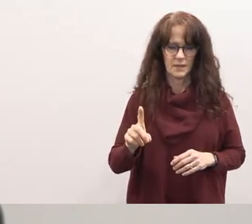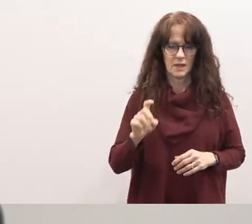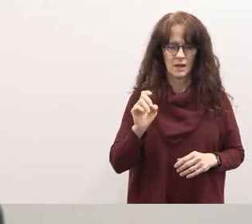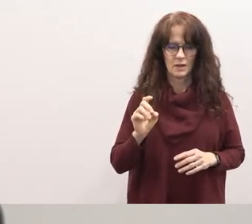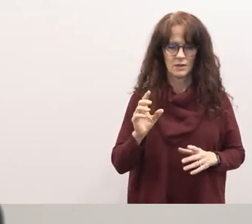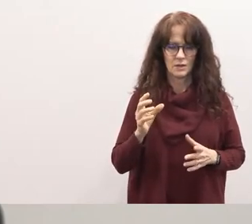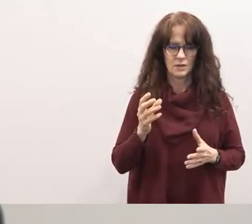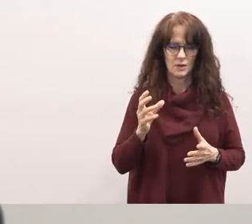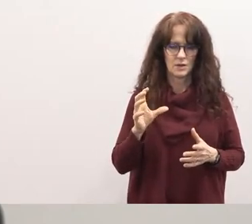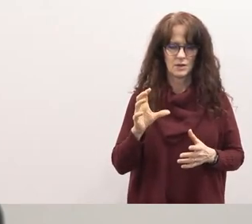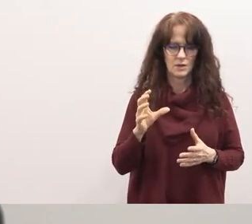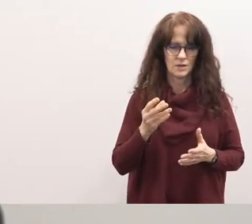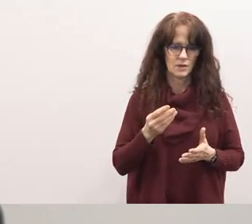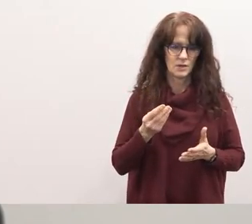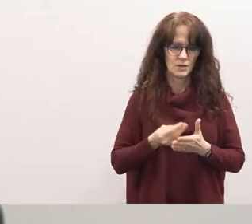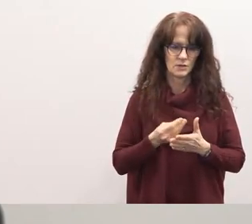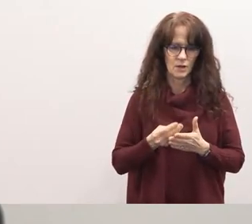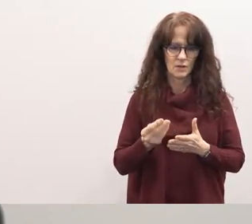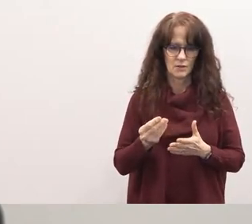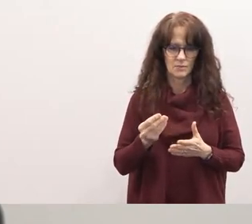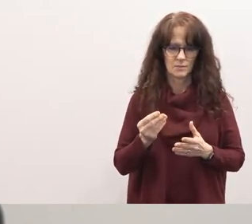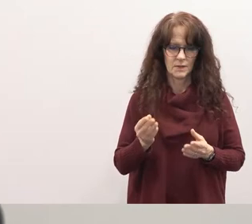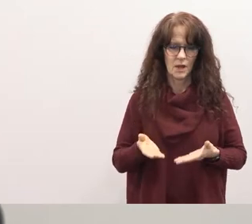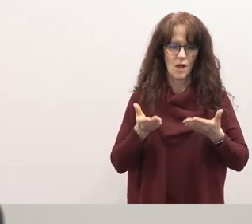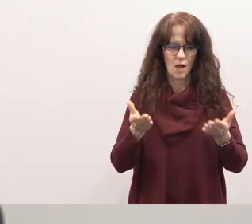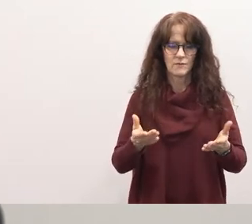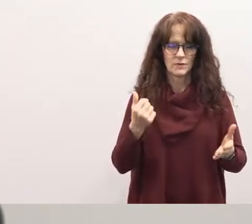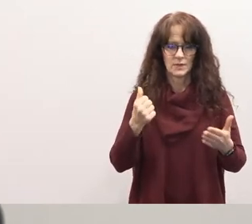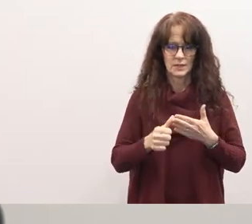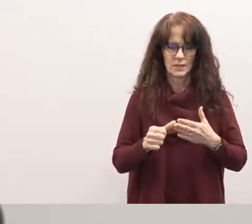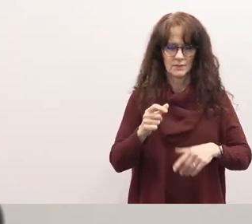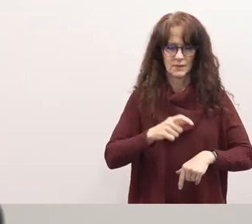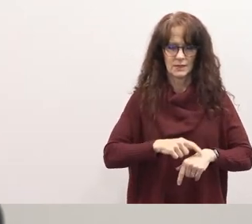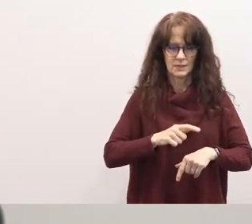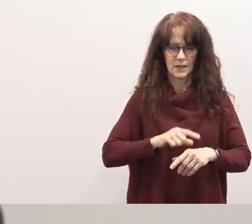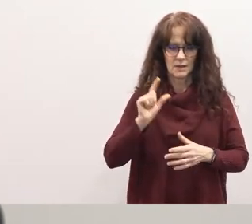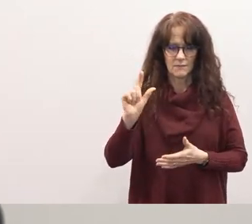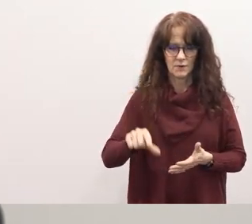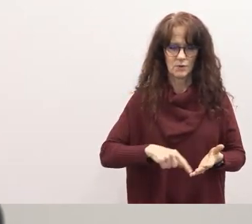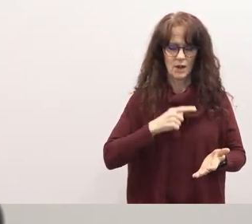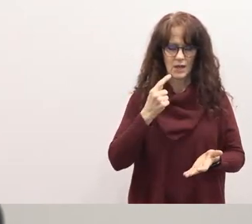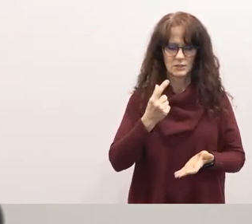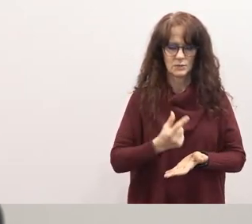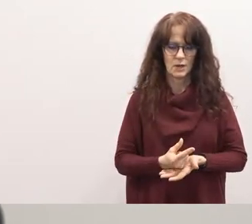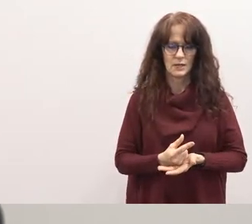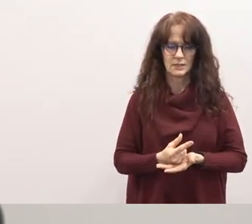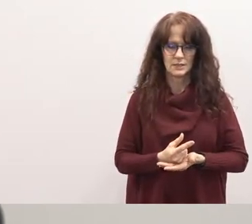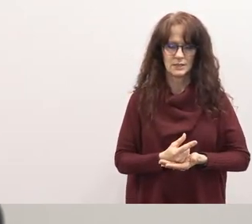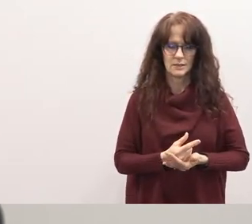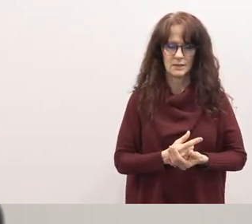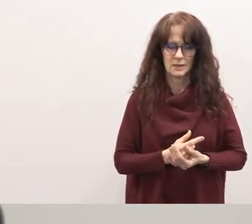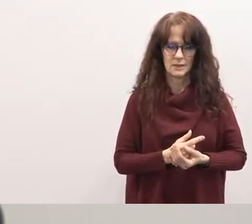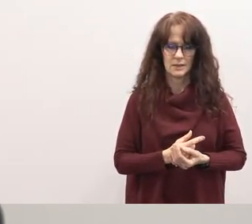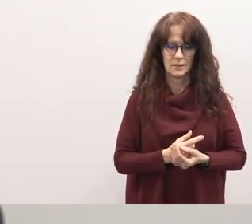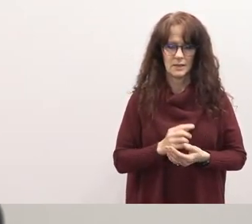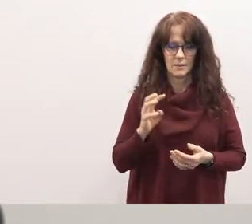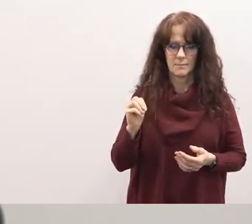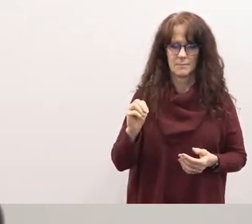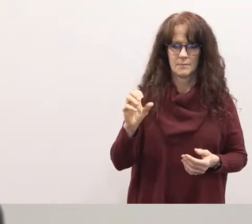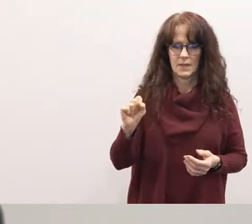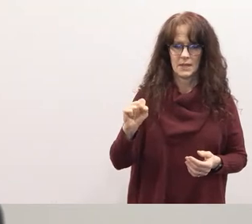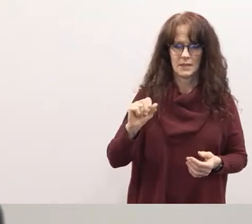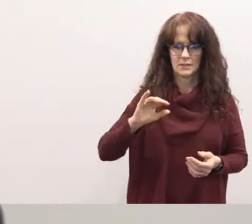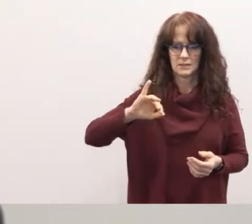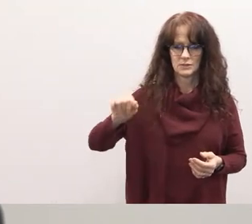scholarship offers and letters. So when it came time to graduating, it was Ms. Johnson in my arts